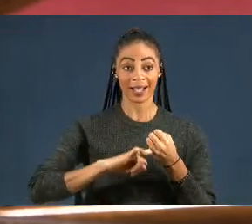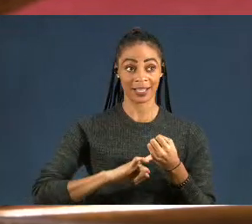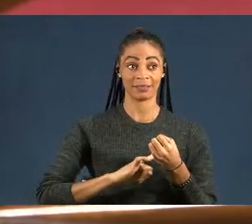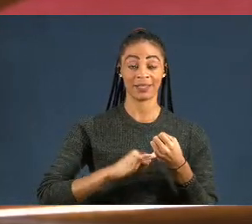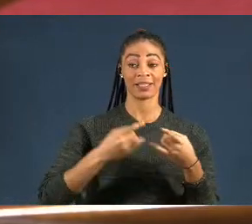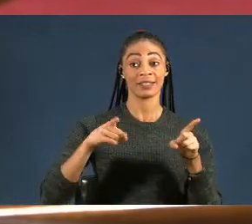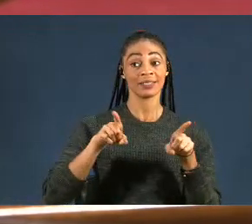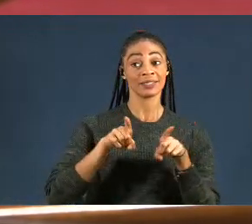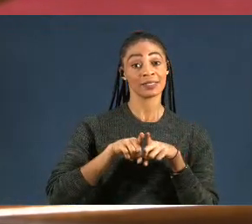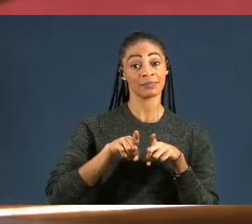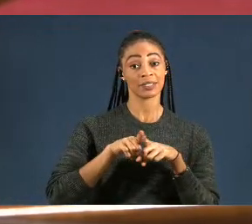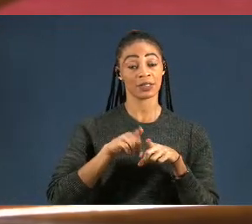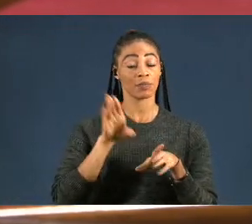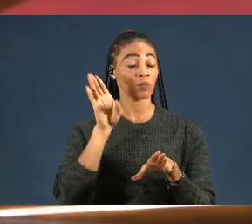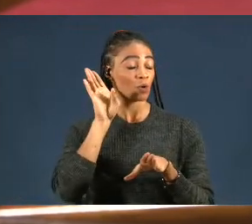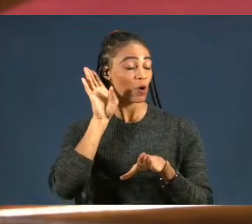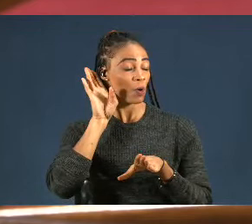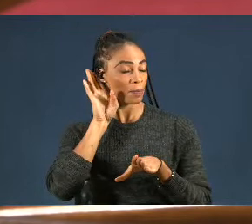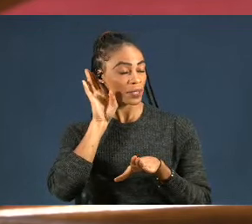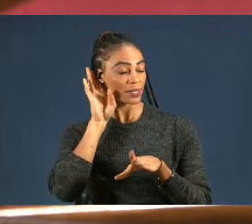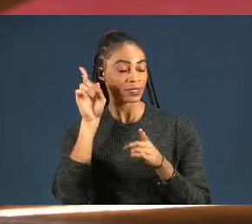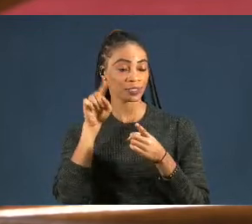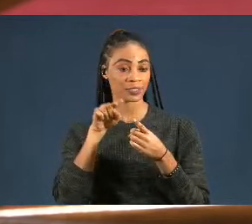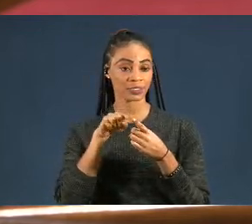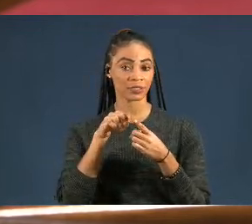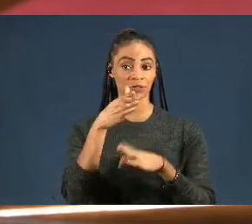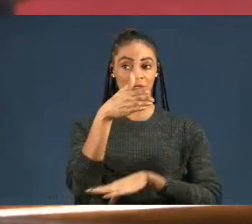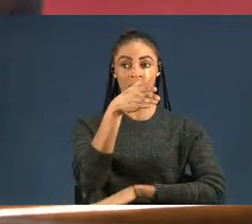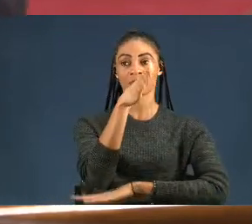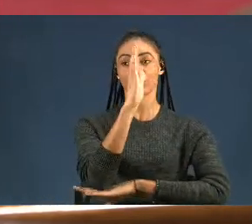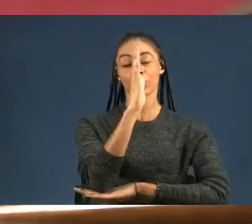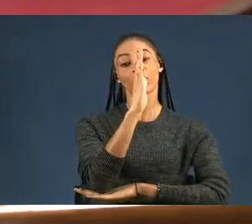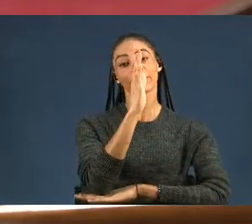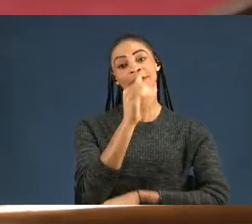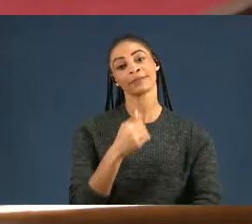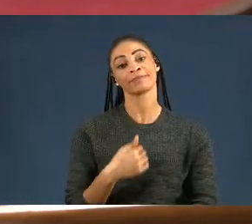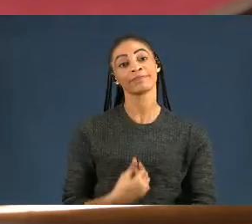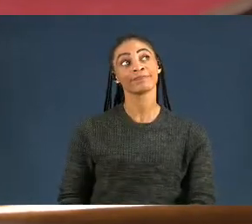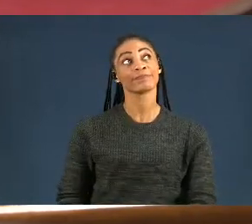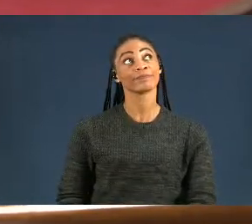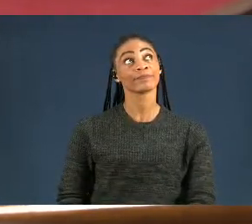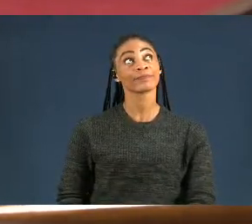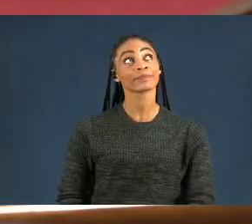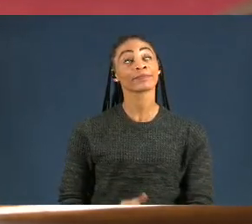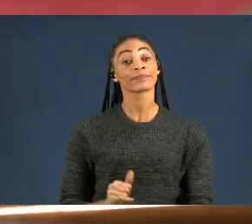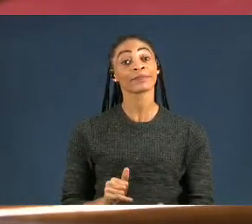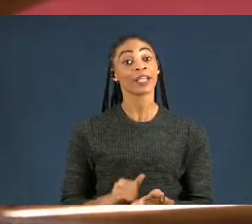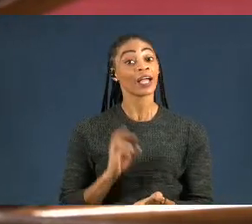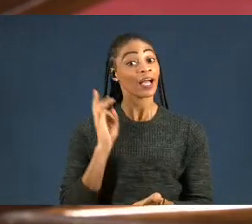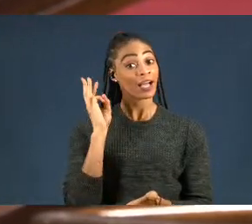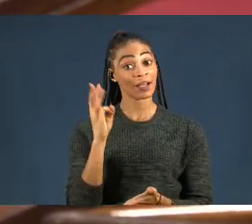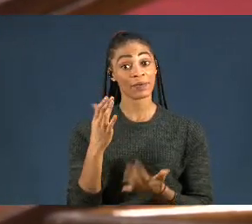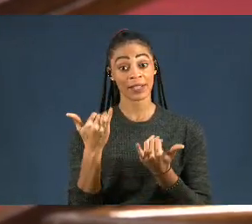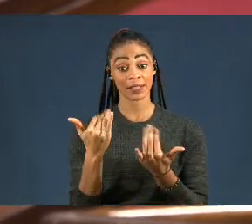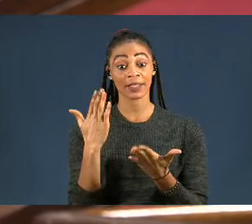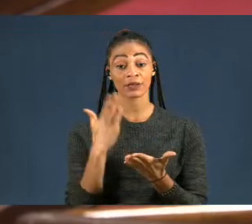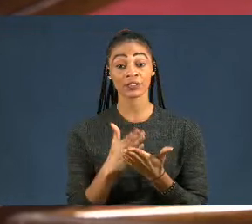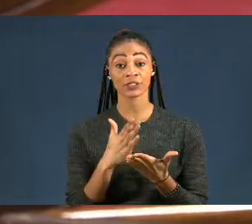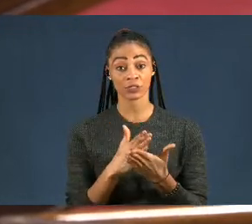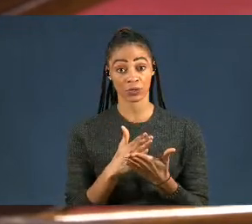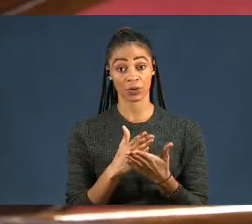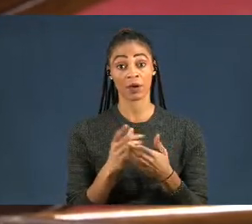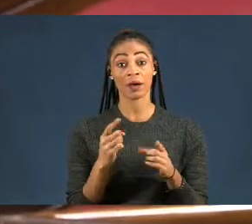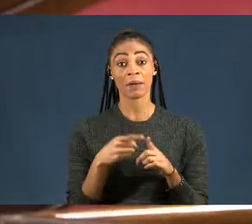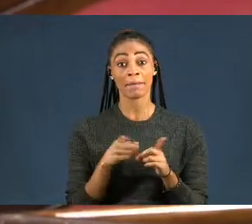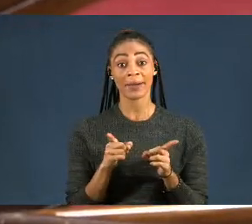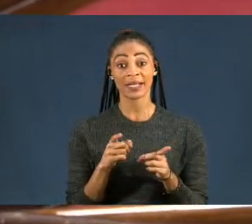my obedience to the Lord. I don't know, because of time I will stop here, but I don't know how